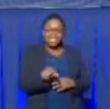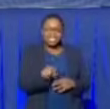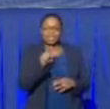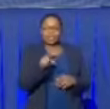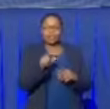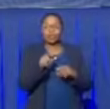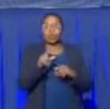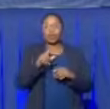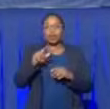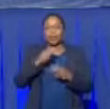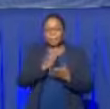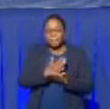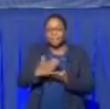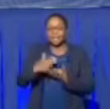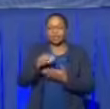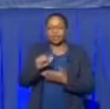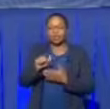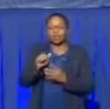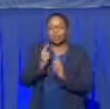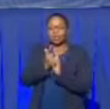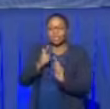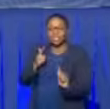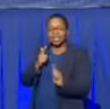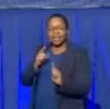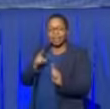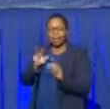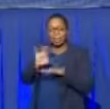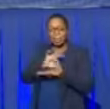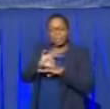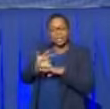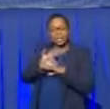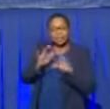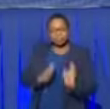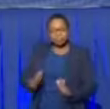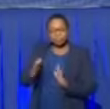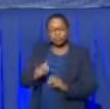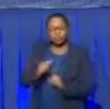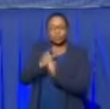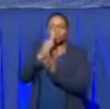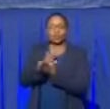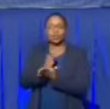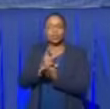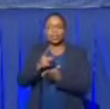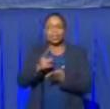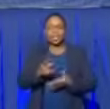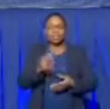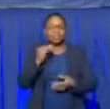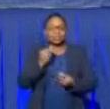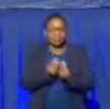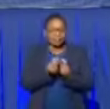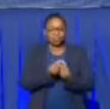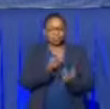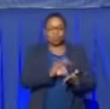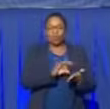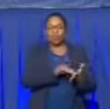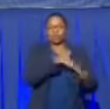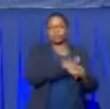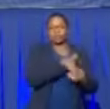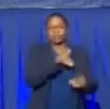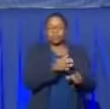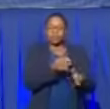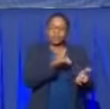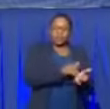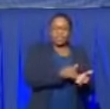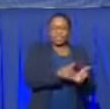to deliver bulk material to voting stations ahead of Election Day. This is meant to ensure that voting